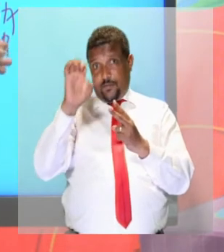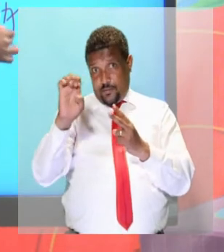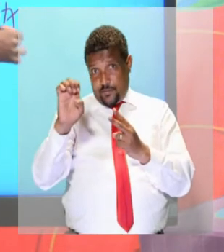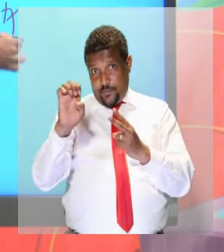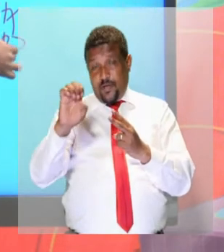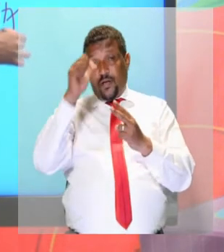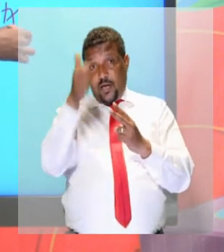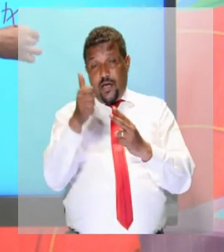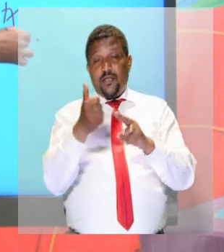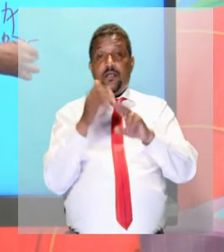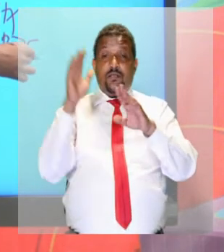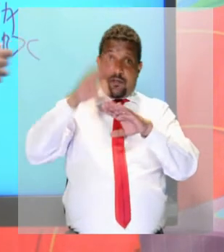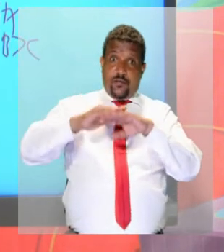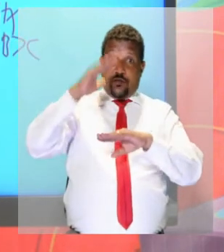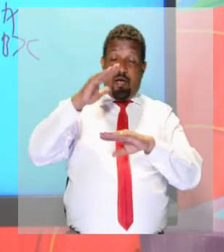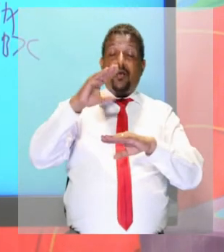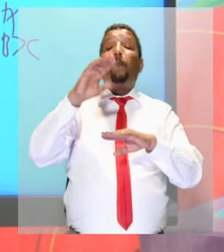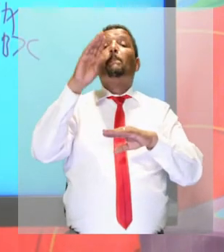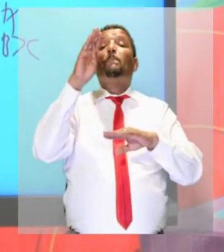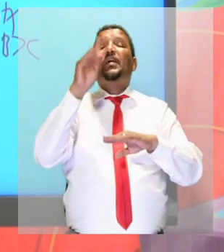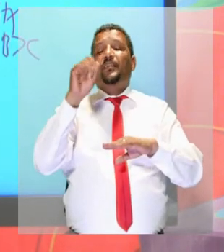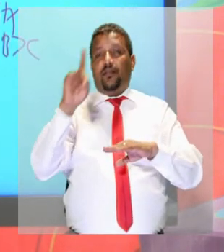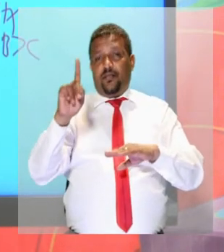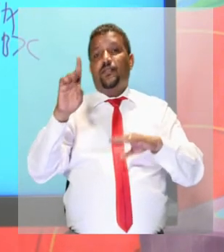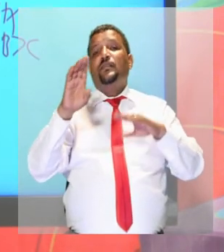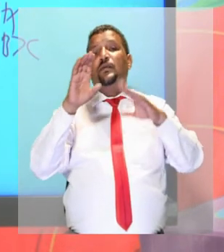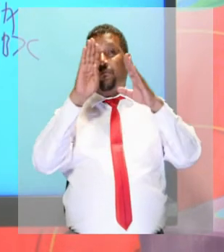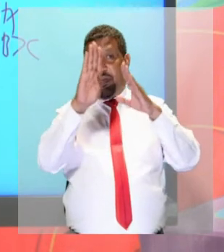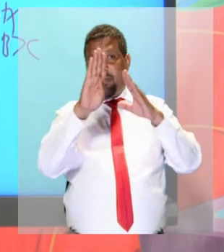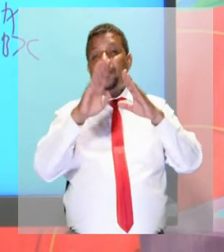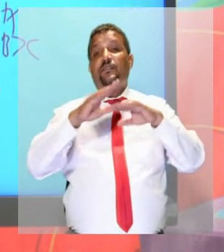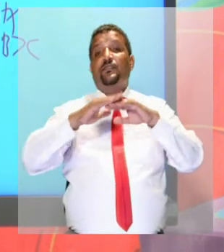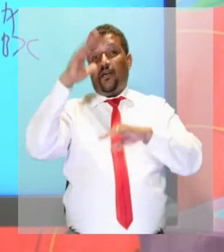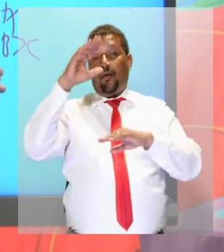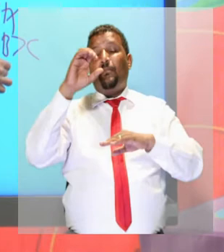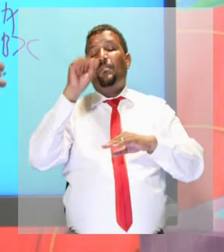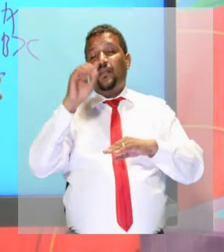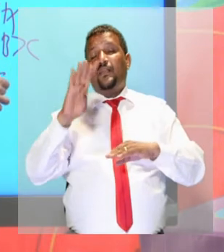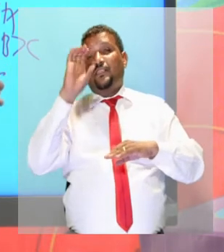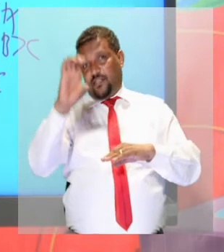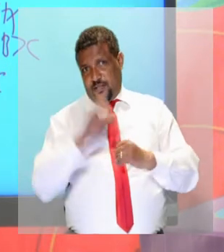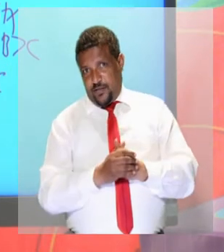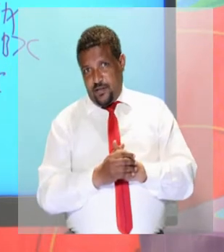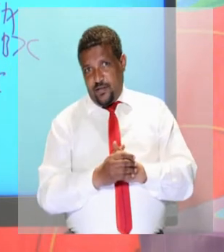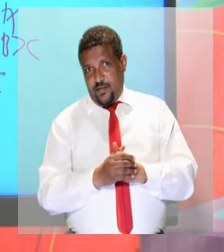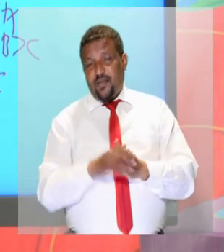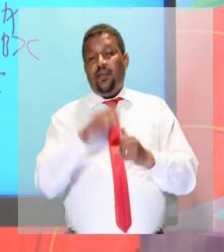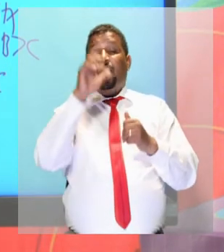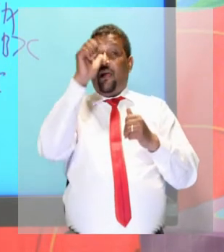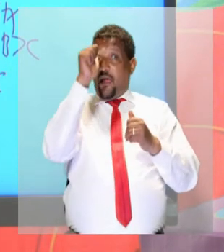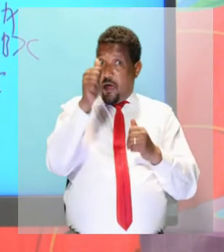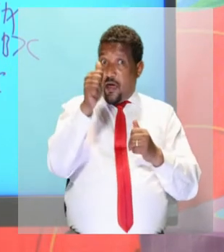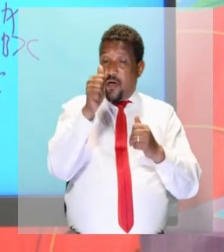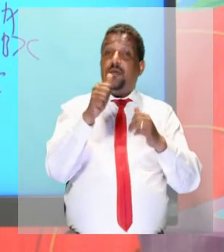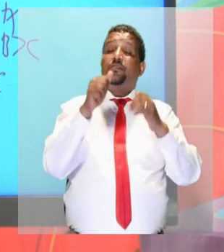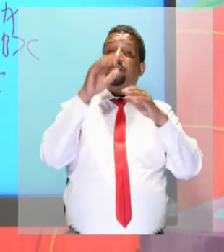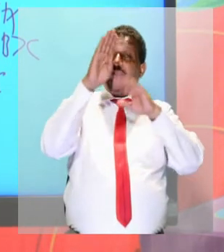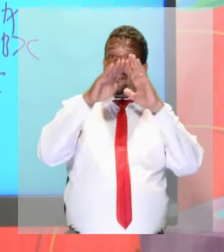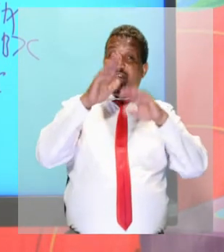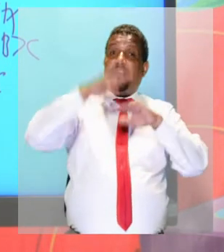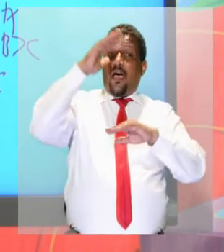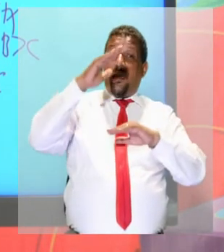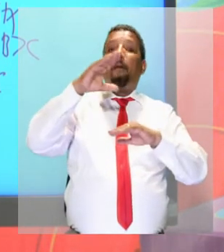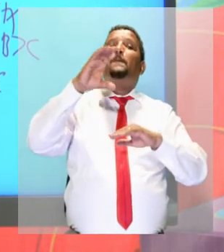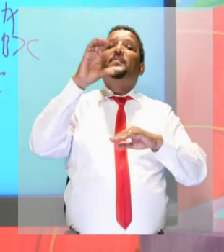B than bundle C, then a consumer must prefer bundle A than bundle C. This tells us if